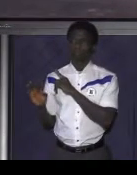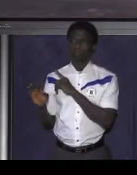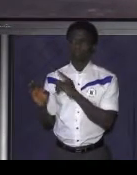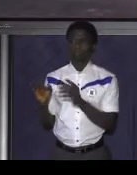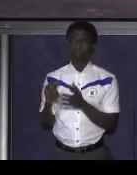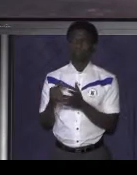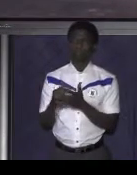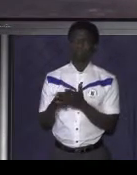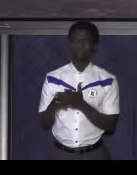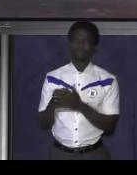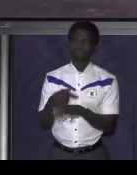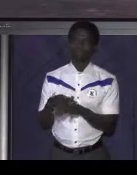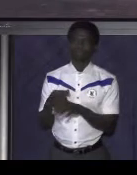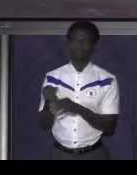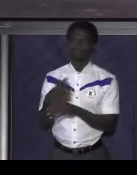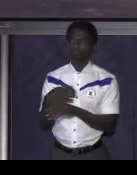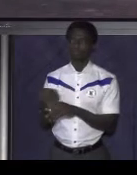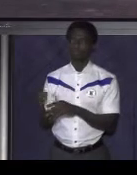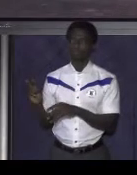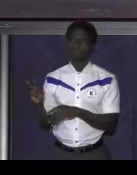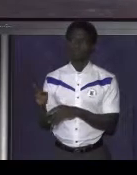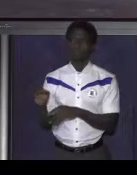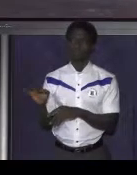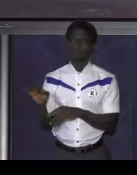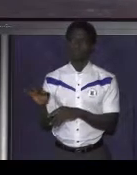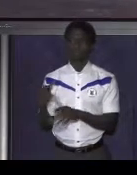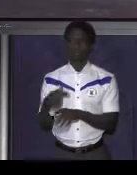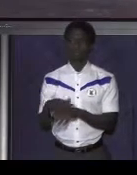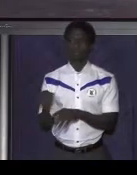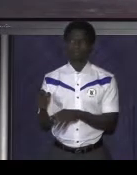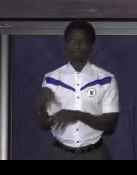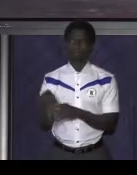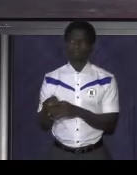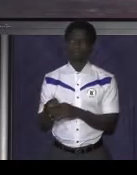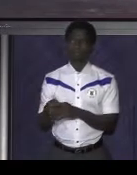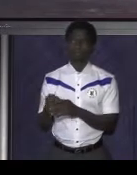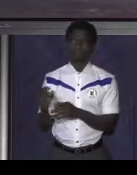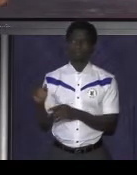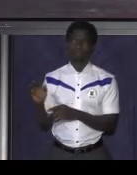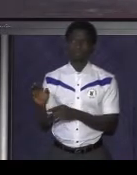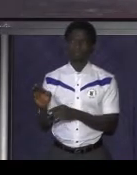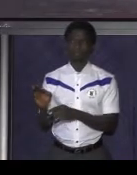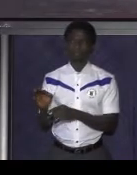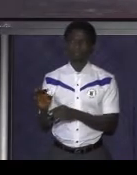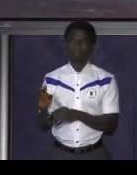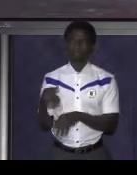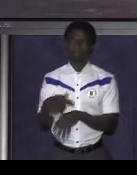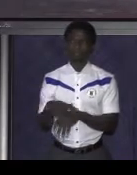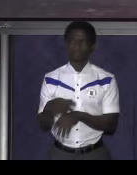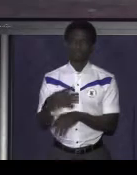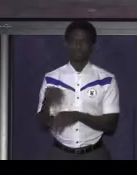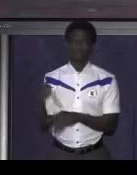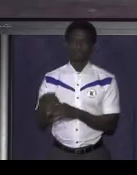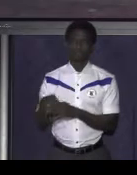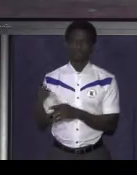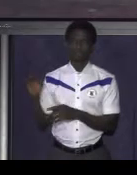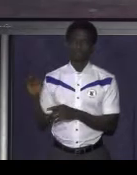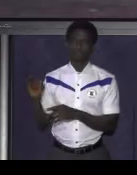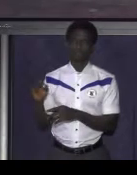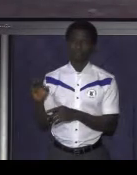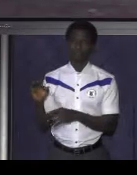8 times. Then 2 goes in 9, 4 times remaining 1. 2 goes in 18, 9 times. Then 7